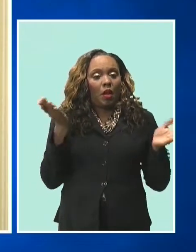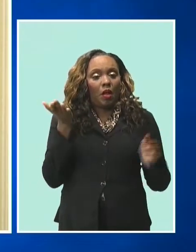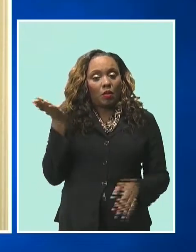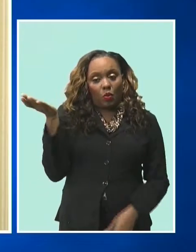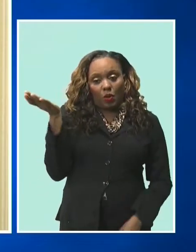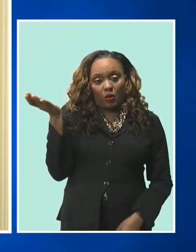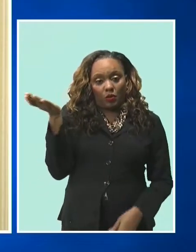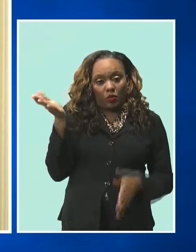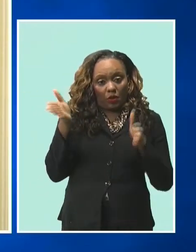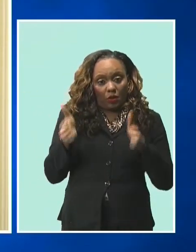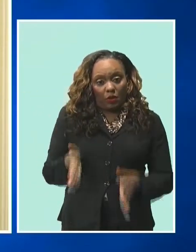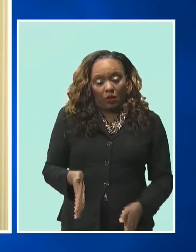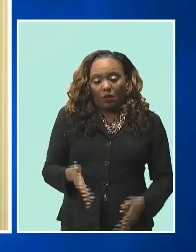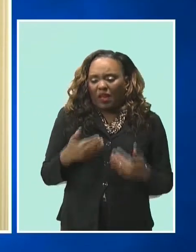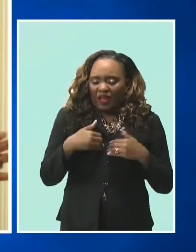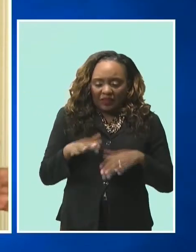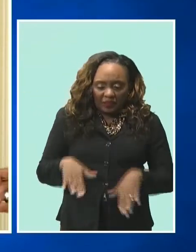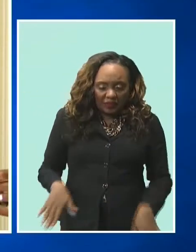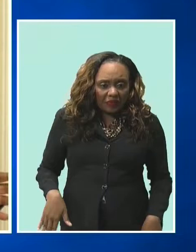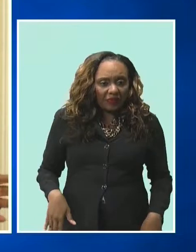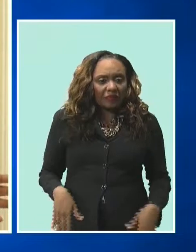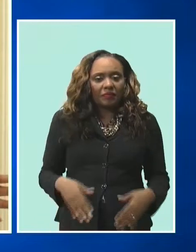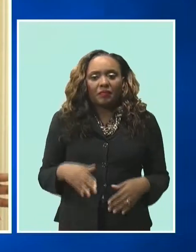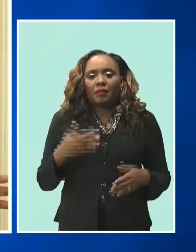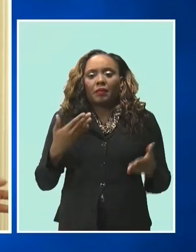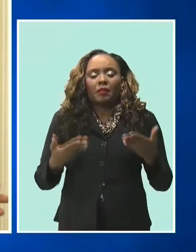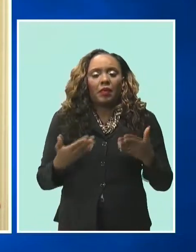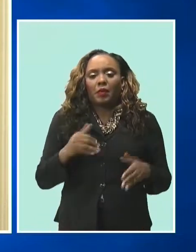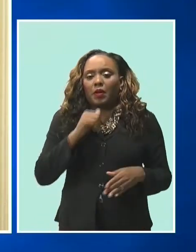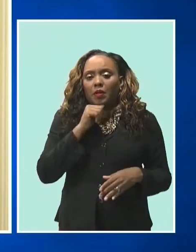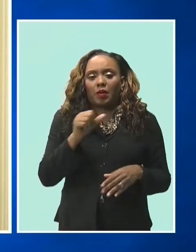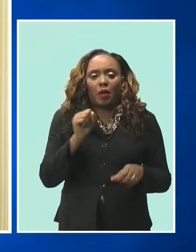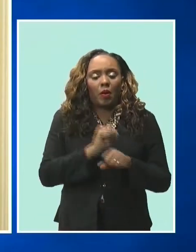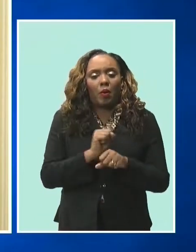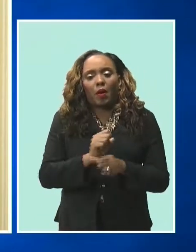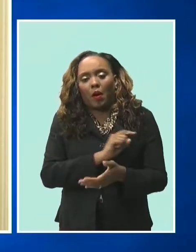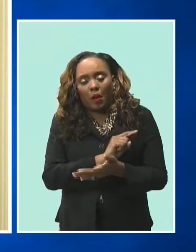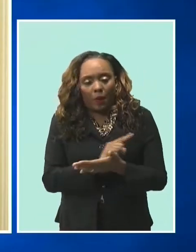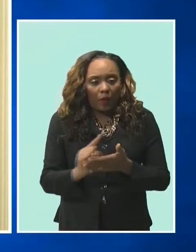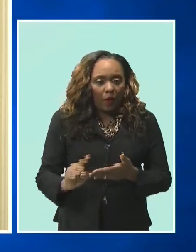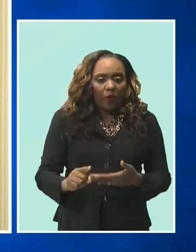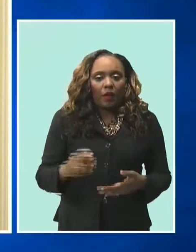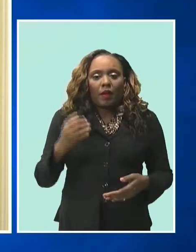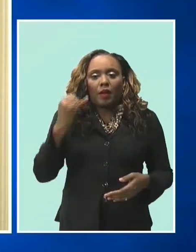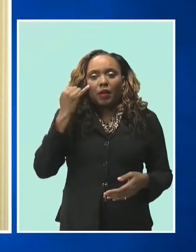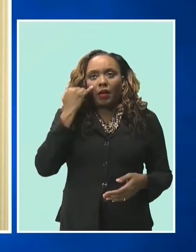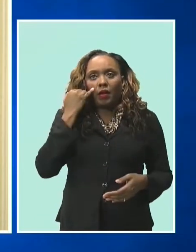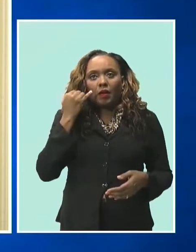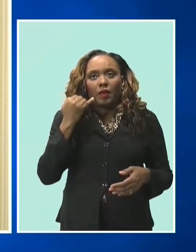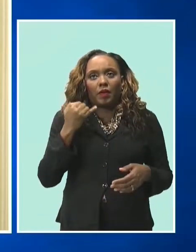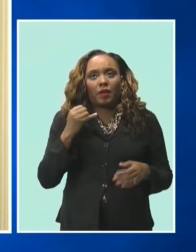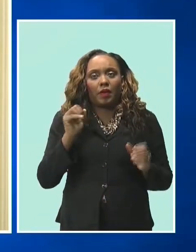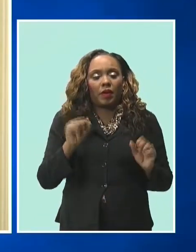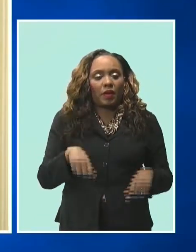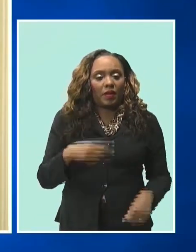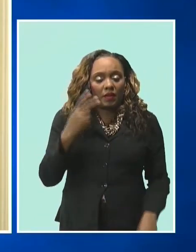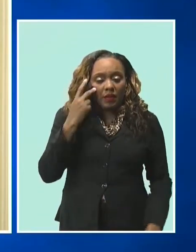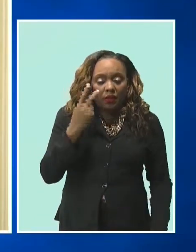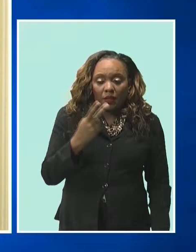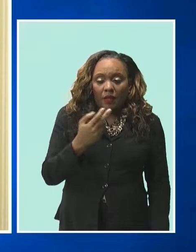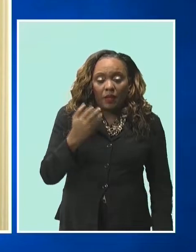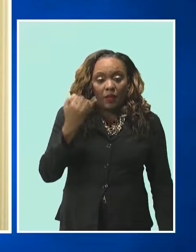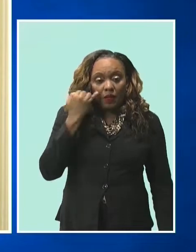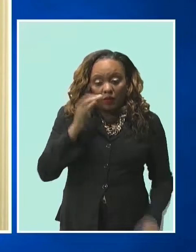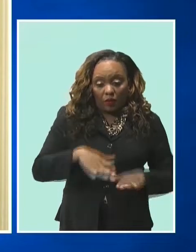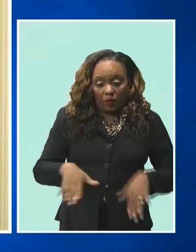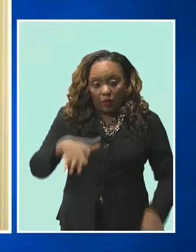she has children, she may be put on a short week. If we can ensure that the children's father is working or the husband is working,